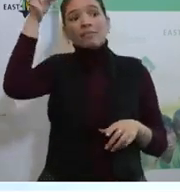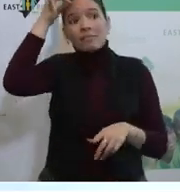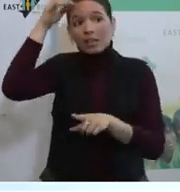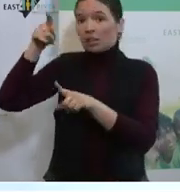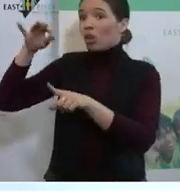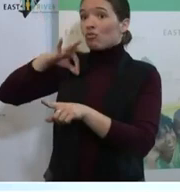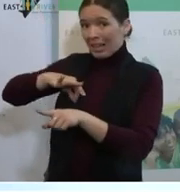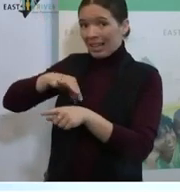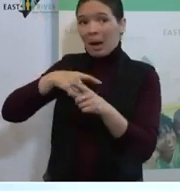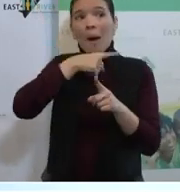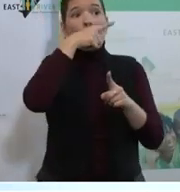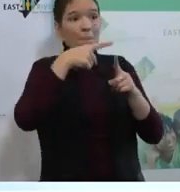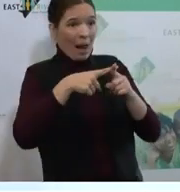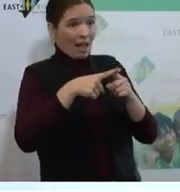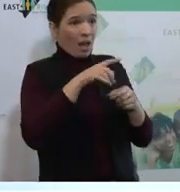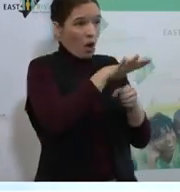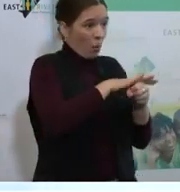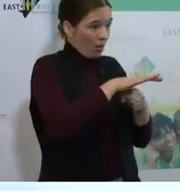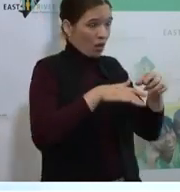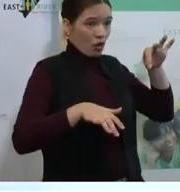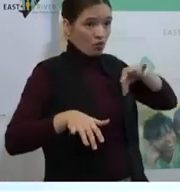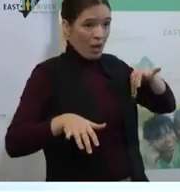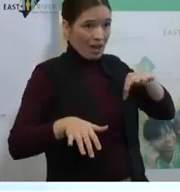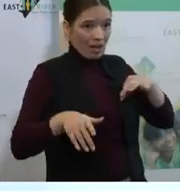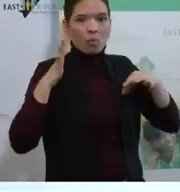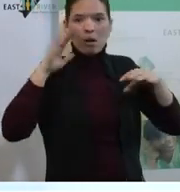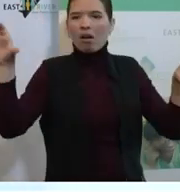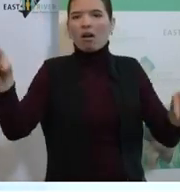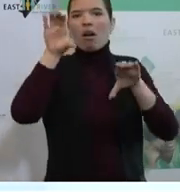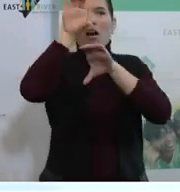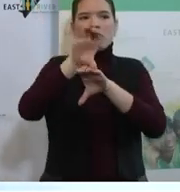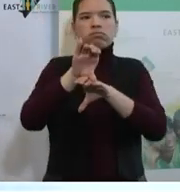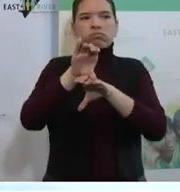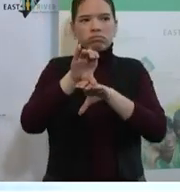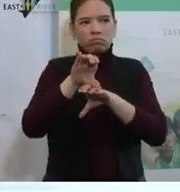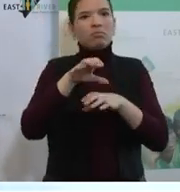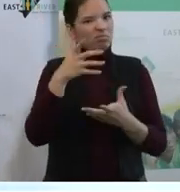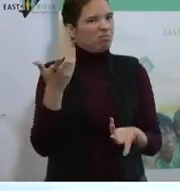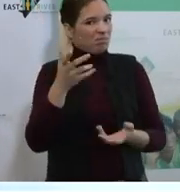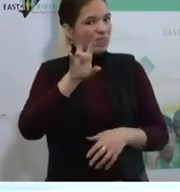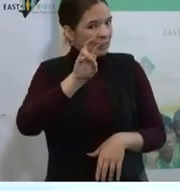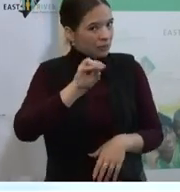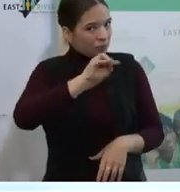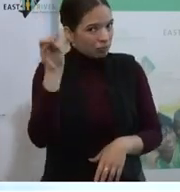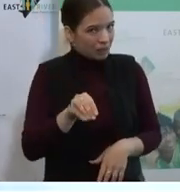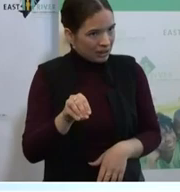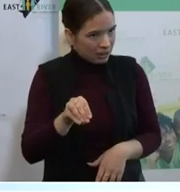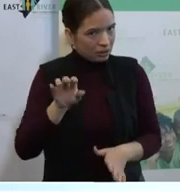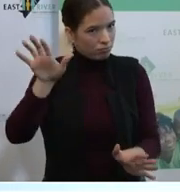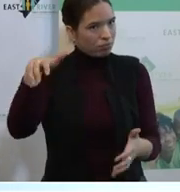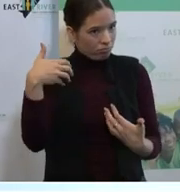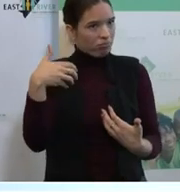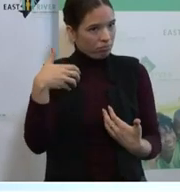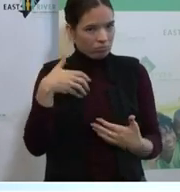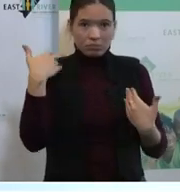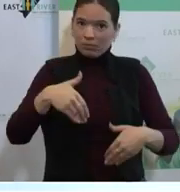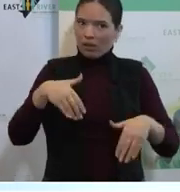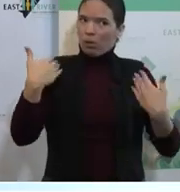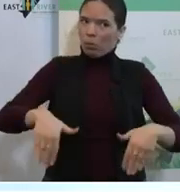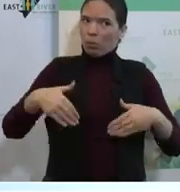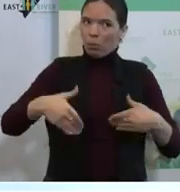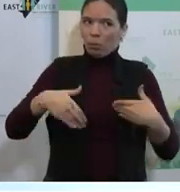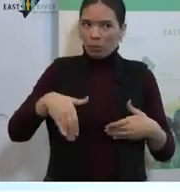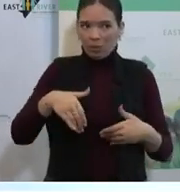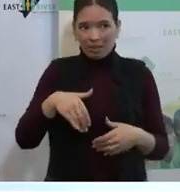additional 40% on top of that. Who doesn't need 40% on top of $7,000?